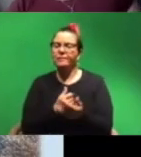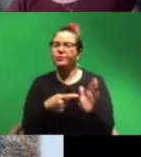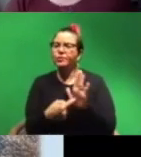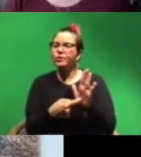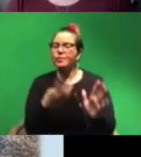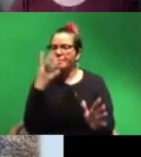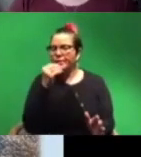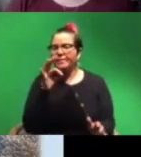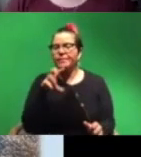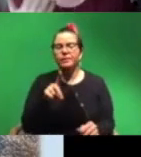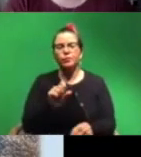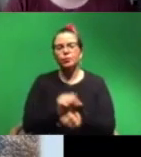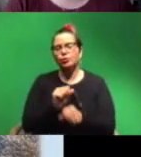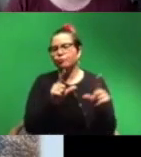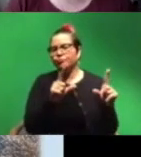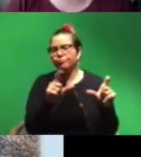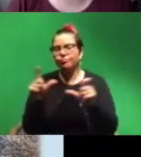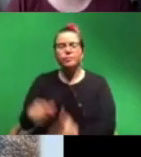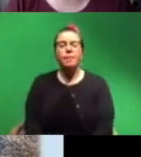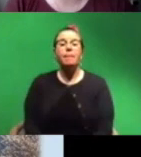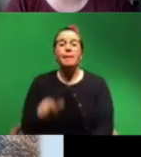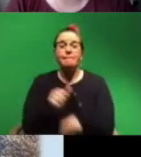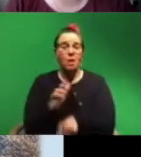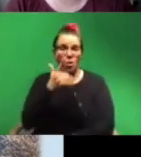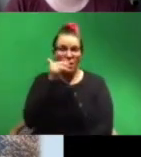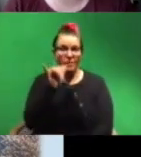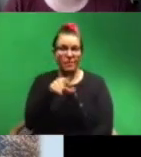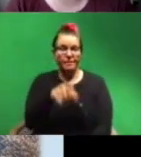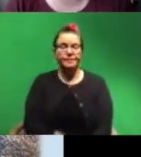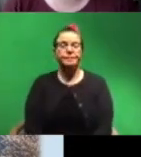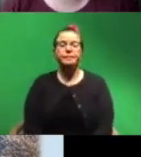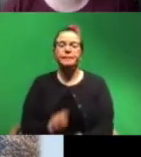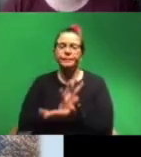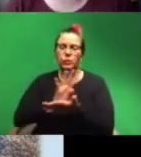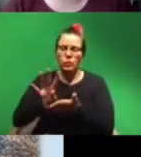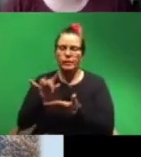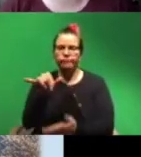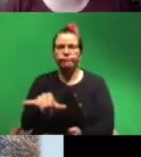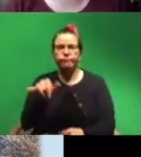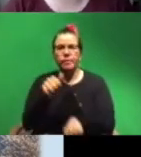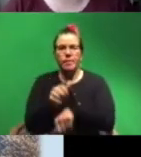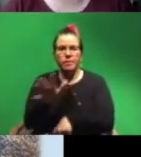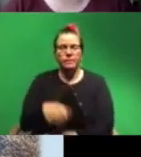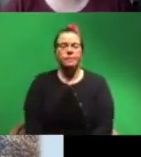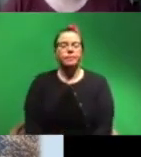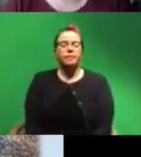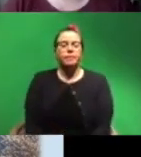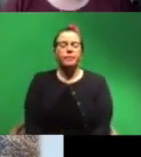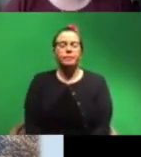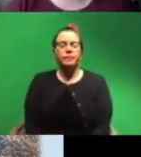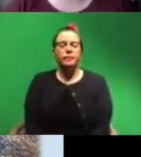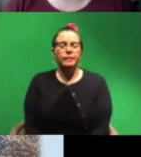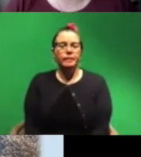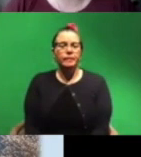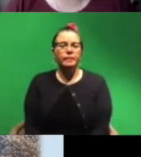fieldwork snaps. And so this is what the mountains look like. So I spent 4 weeks in the mountains in Bhutan,